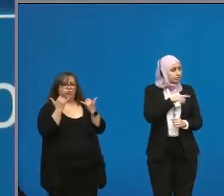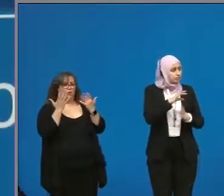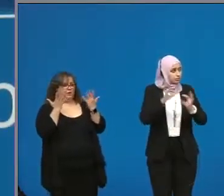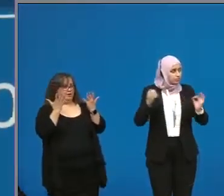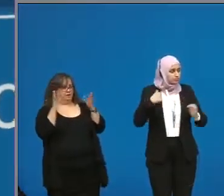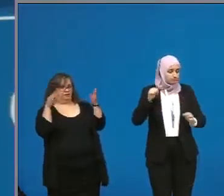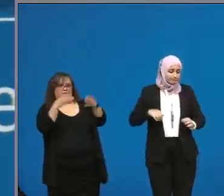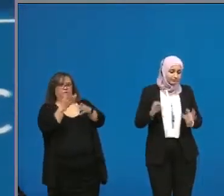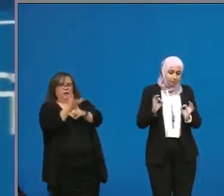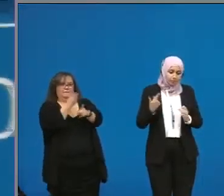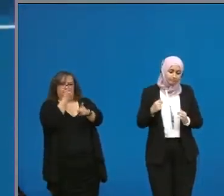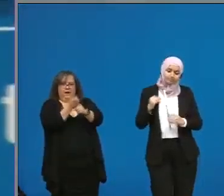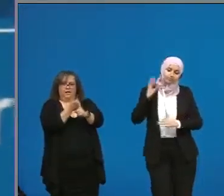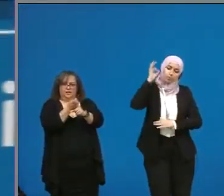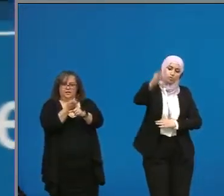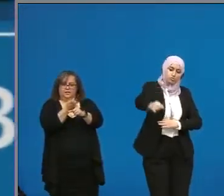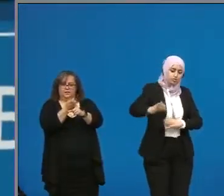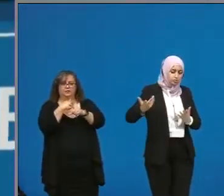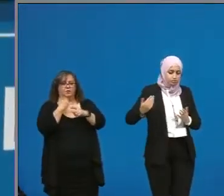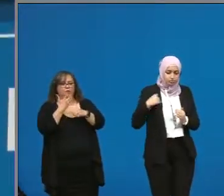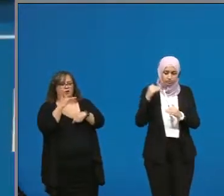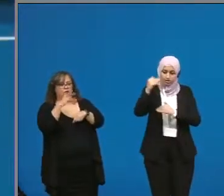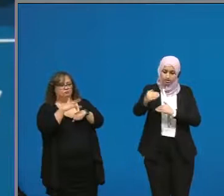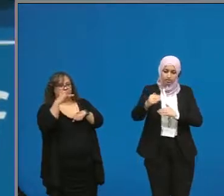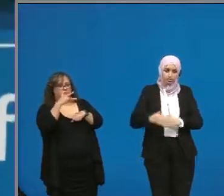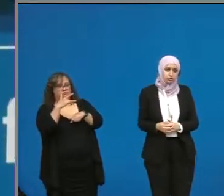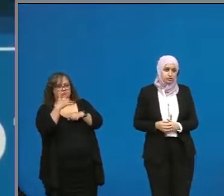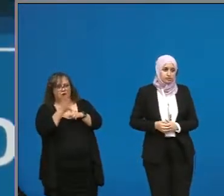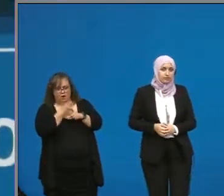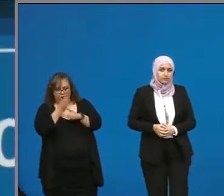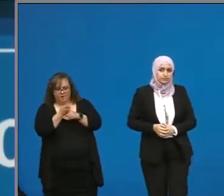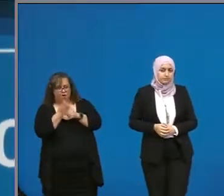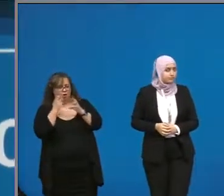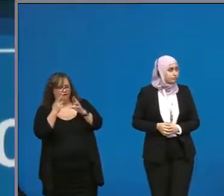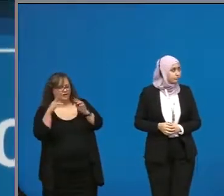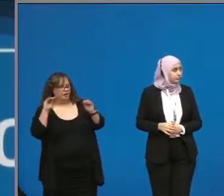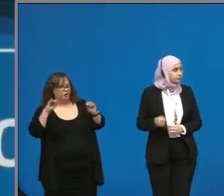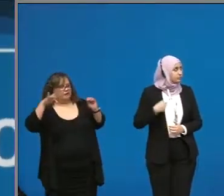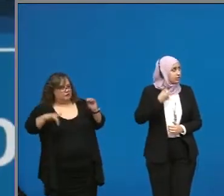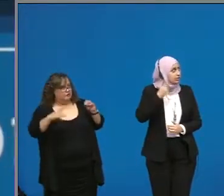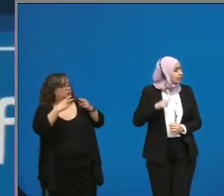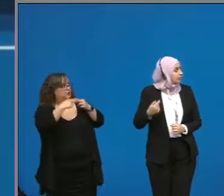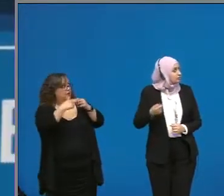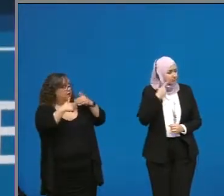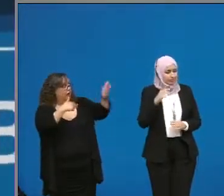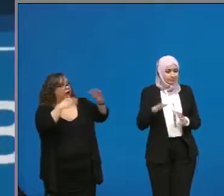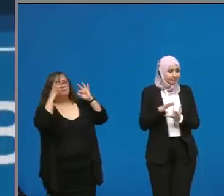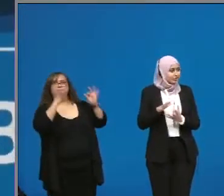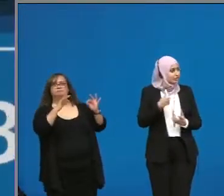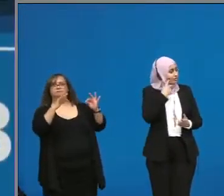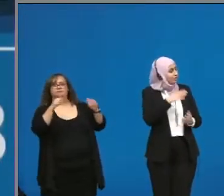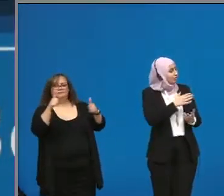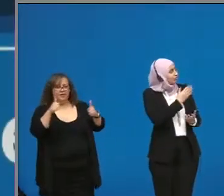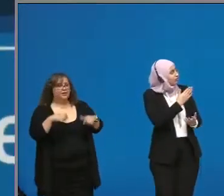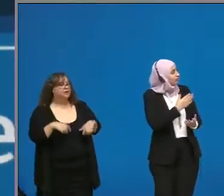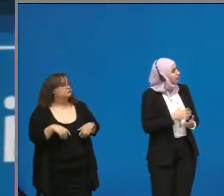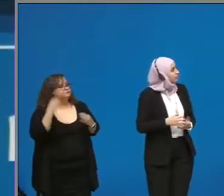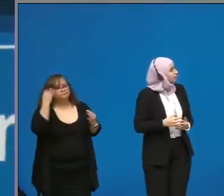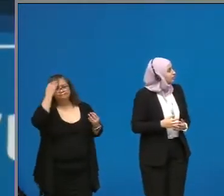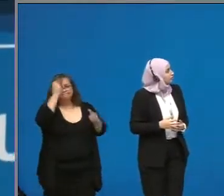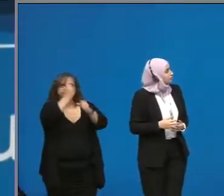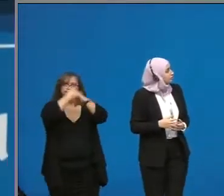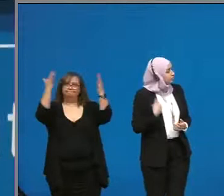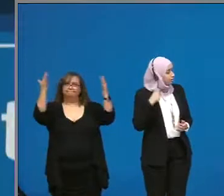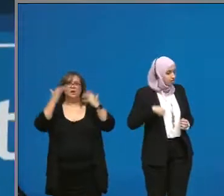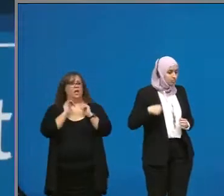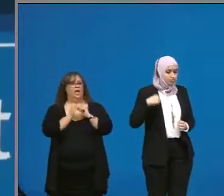back a little bit as we go through. I think I'm having the clicker problems. Here we go. Let me go here. So when we think about engaging